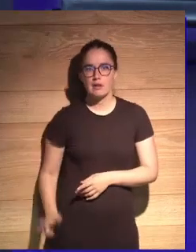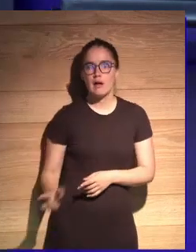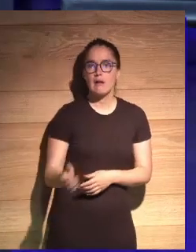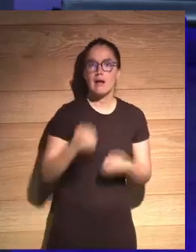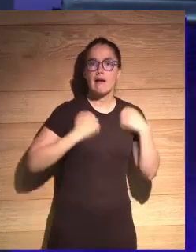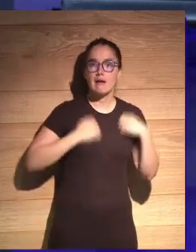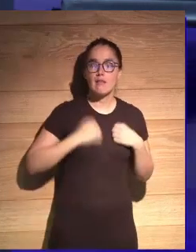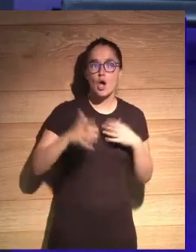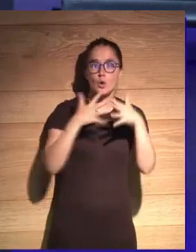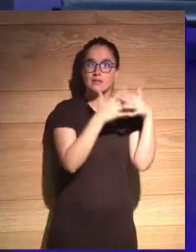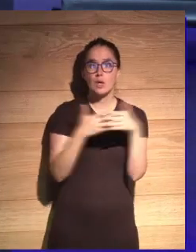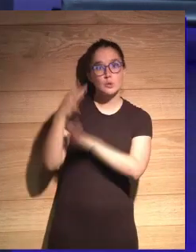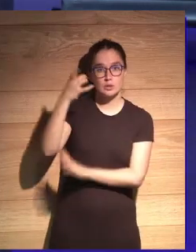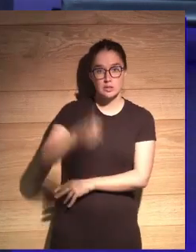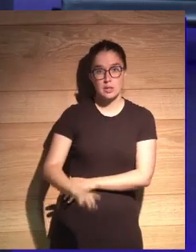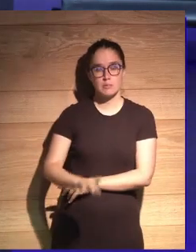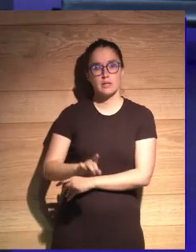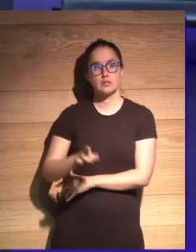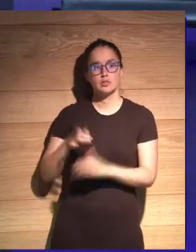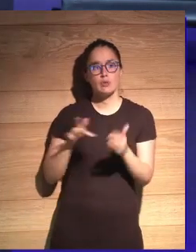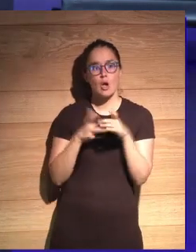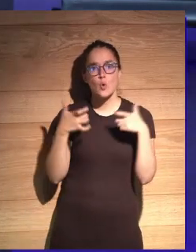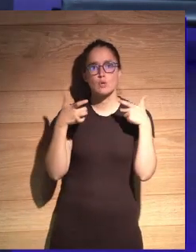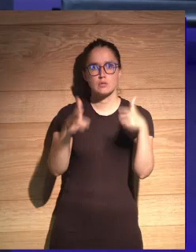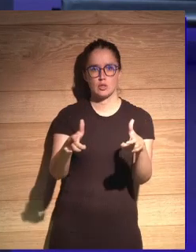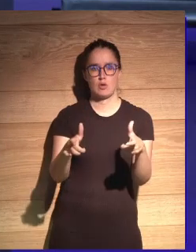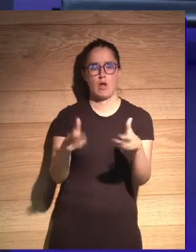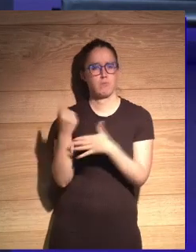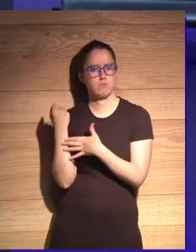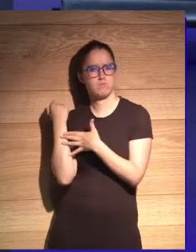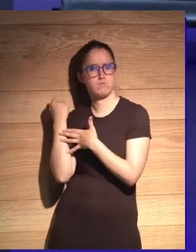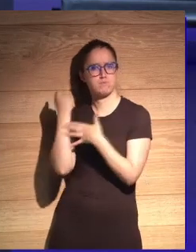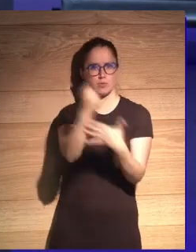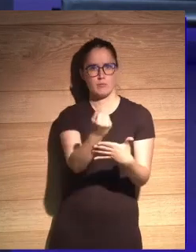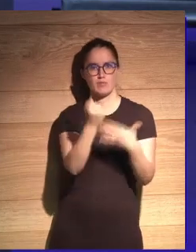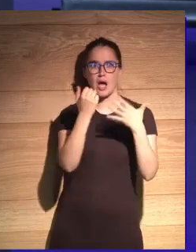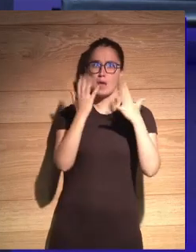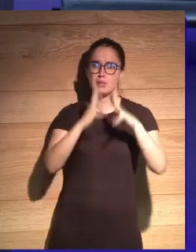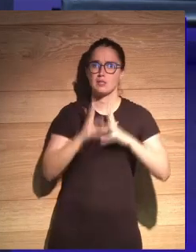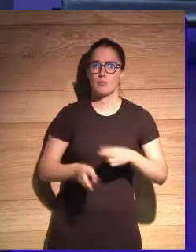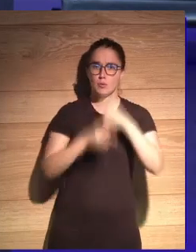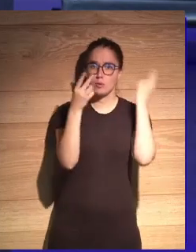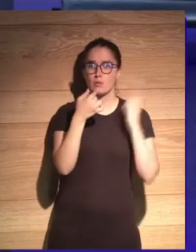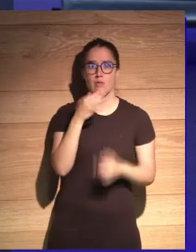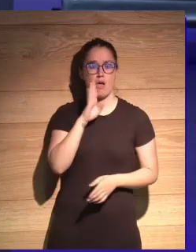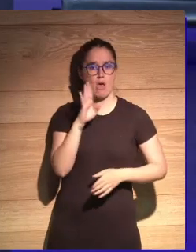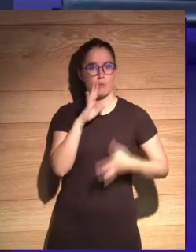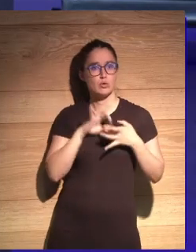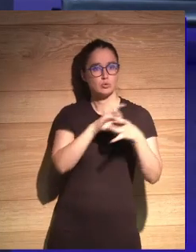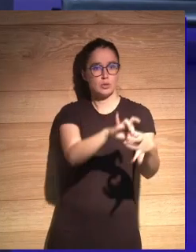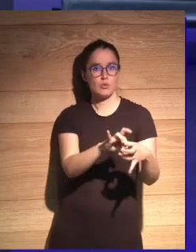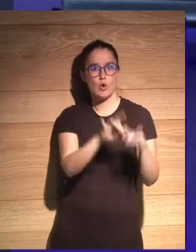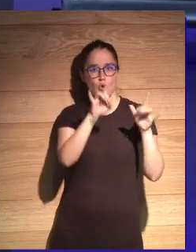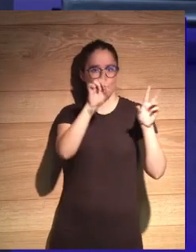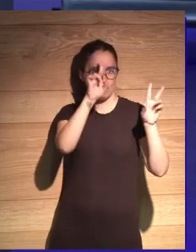countries are doing. France, Italy, Canada, or the United States, where the administration